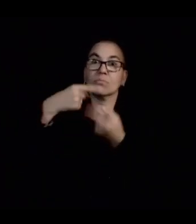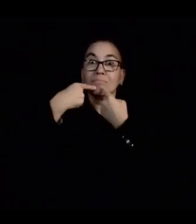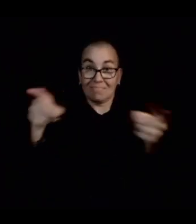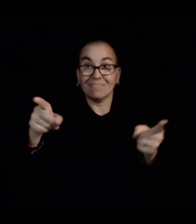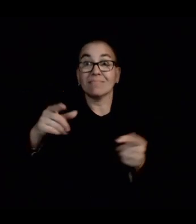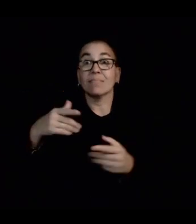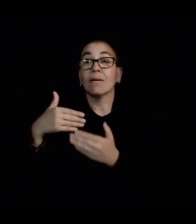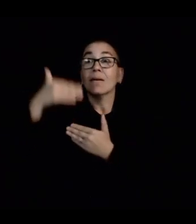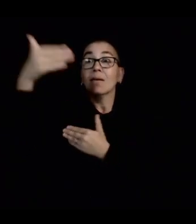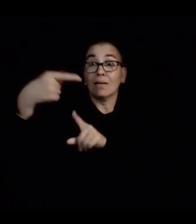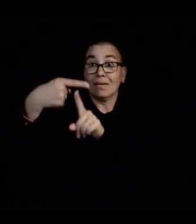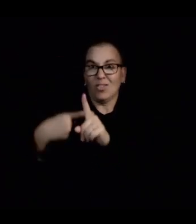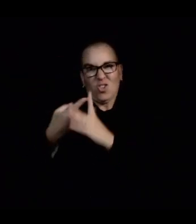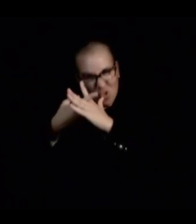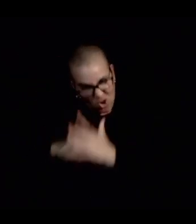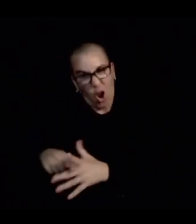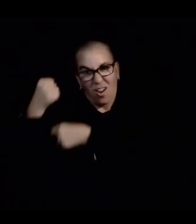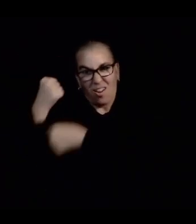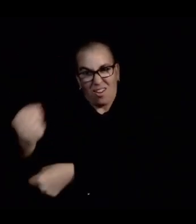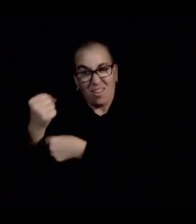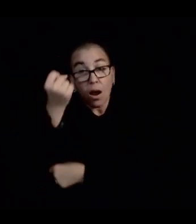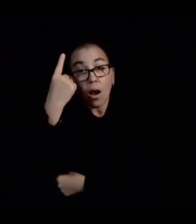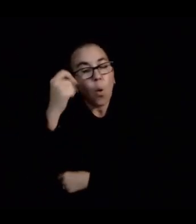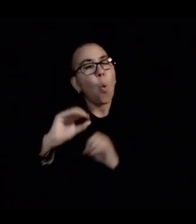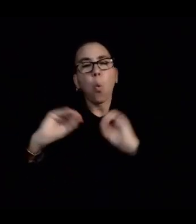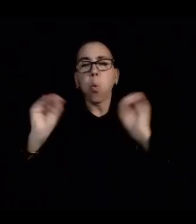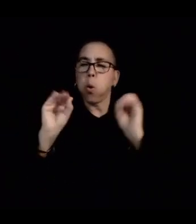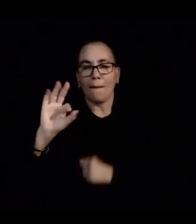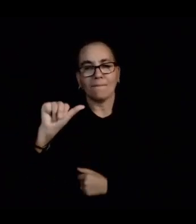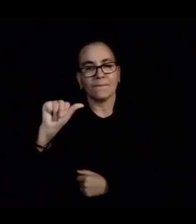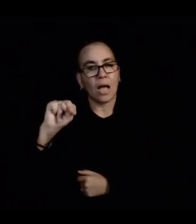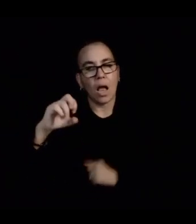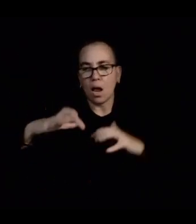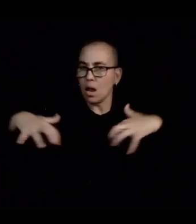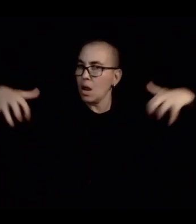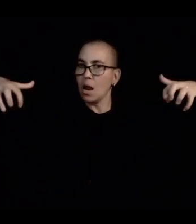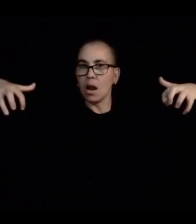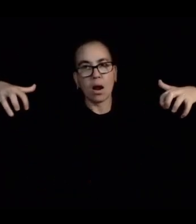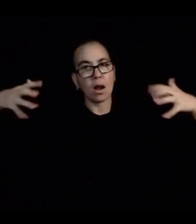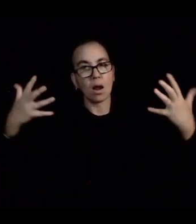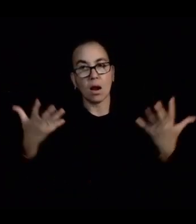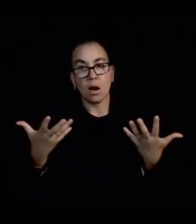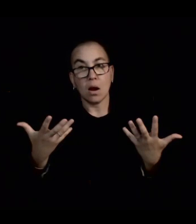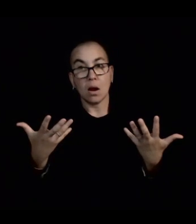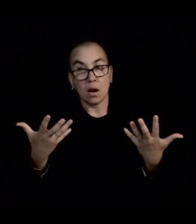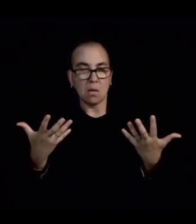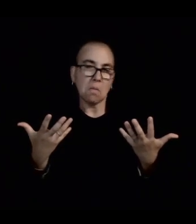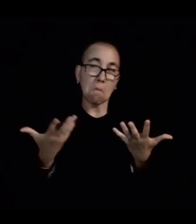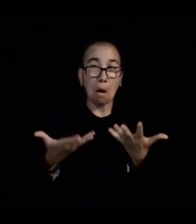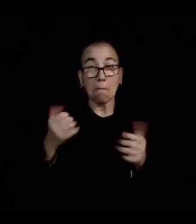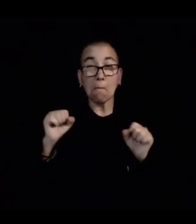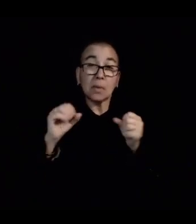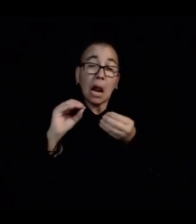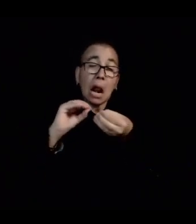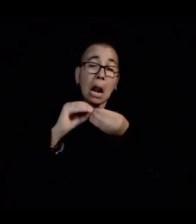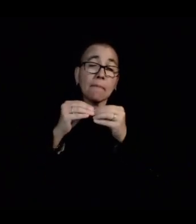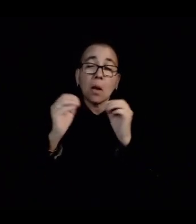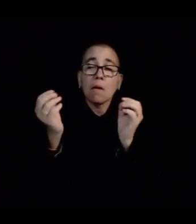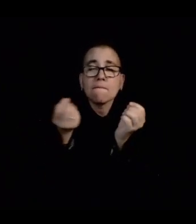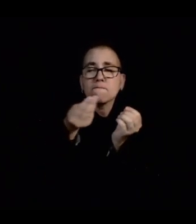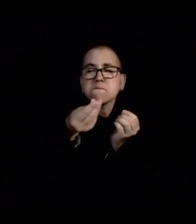numbers if local conditions allow. I know it's difficult to predict the course of the pandemic, and that both